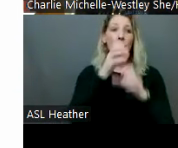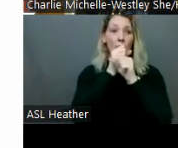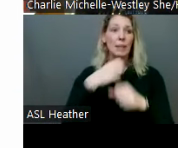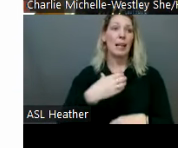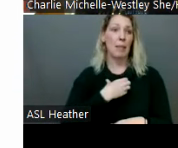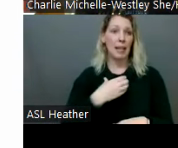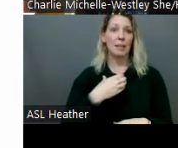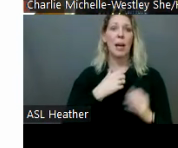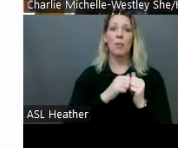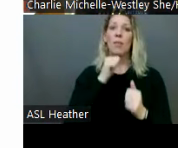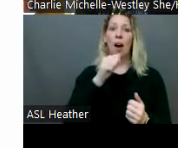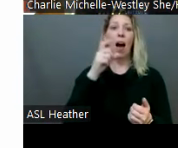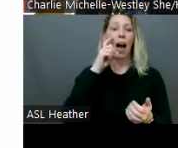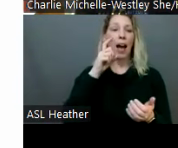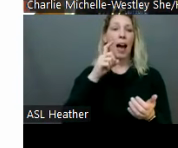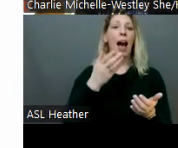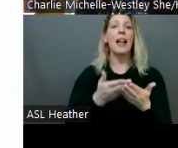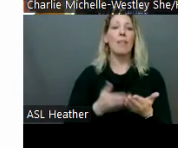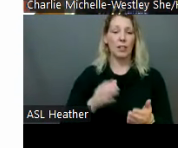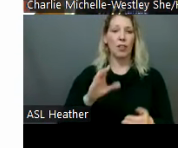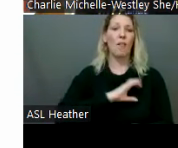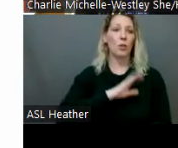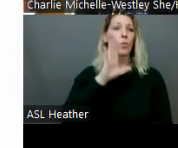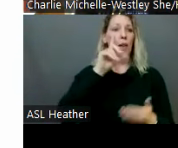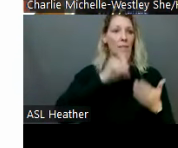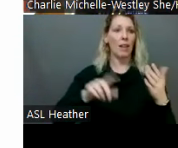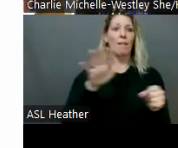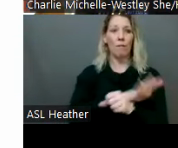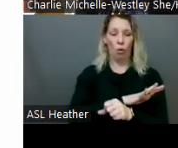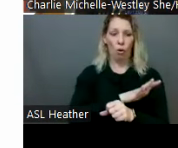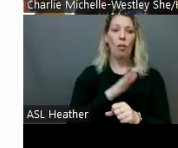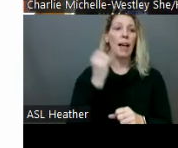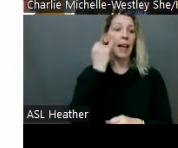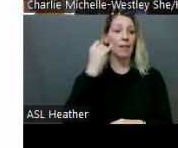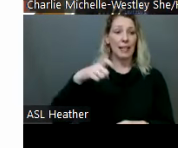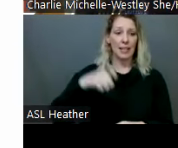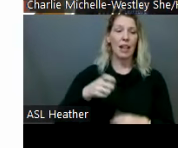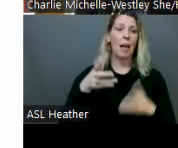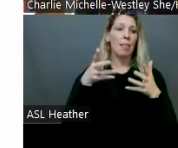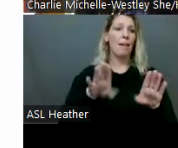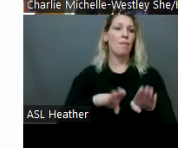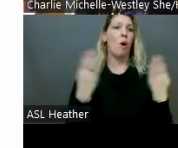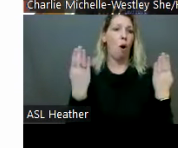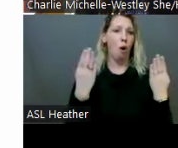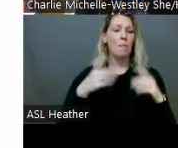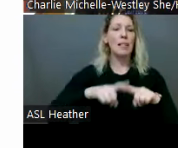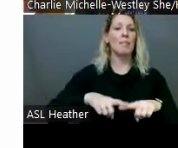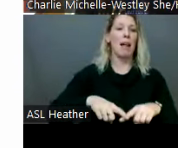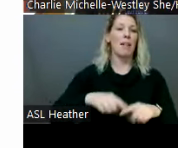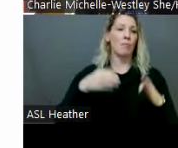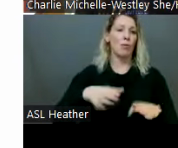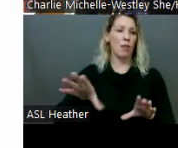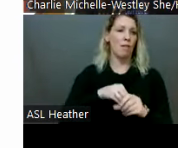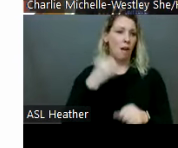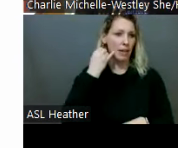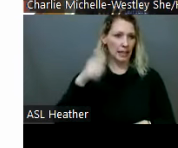complaints with unidentified officers will be investigated to the full extent possible, and if necessary, left open pending identifying the persons involved as